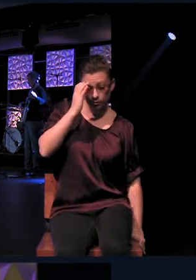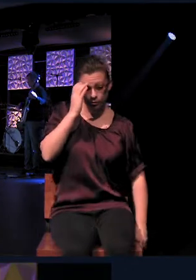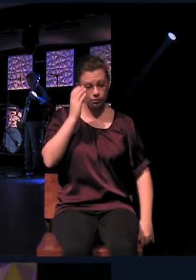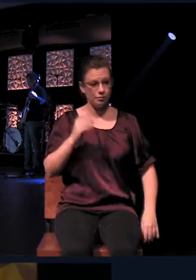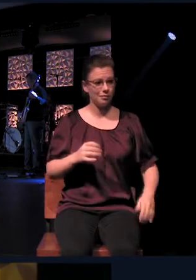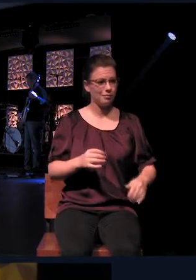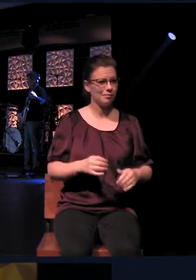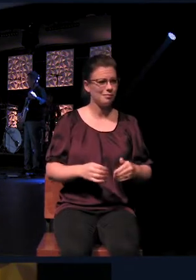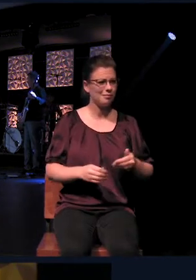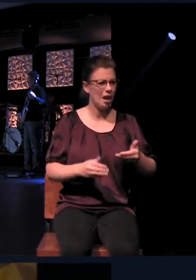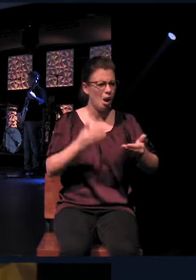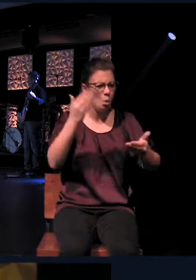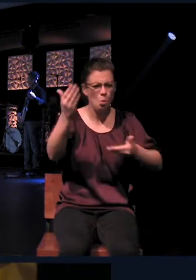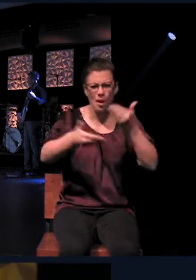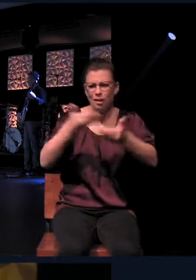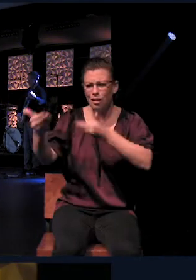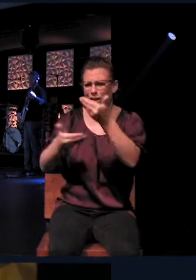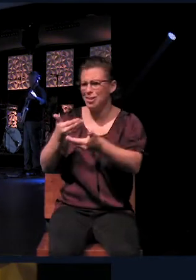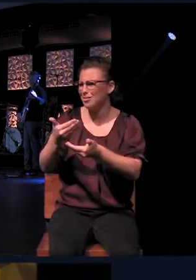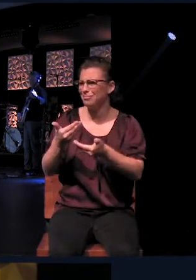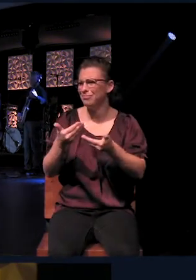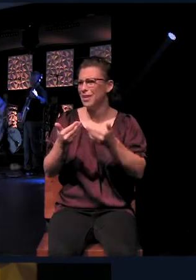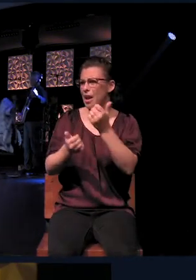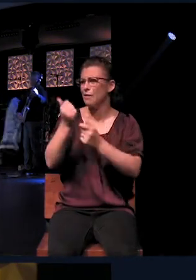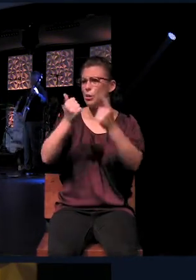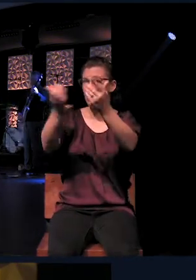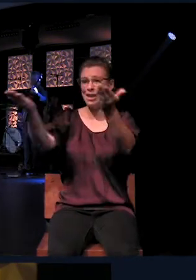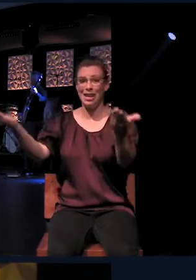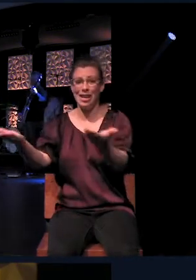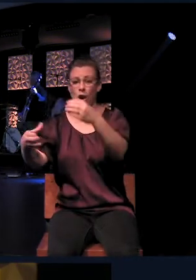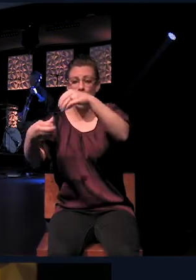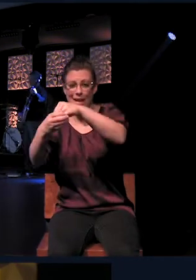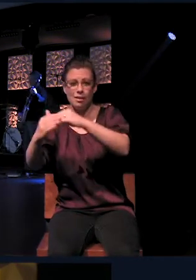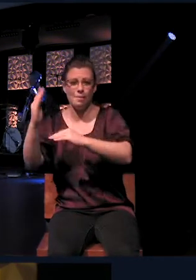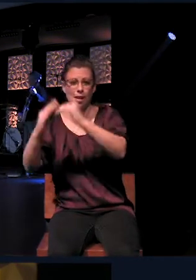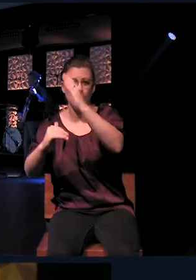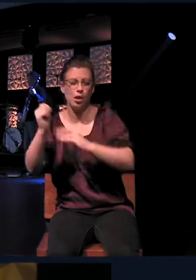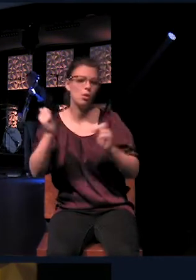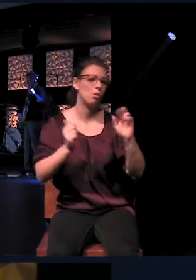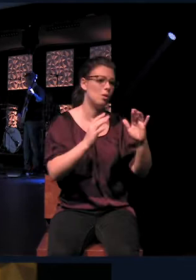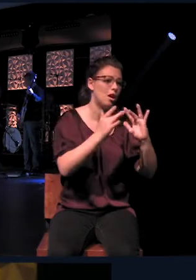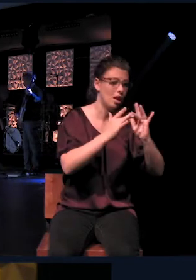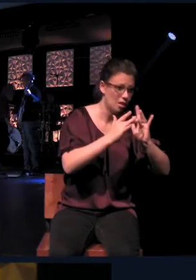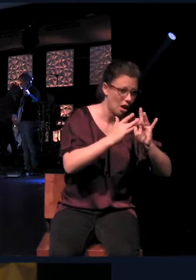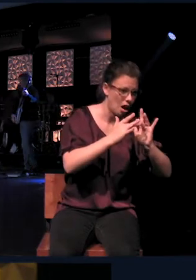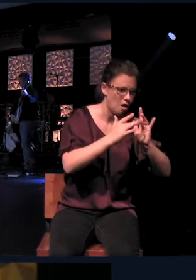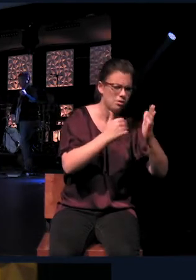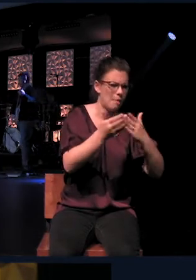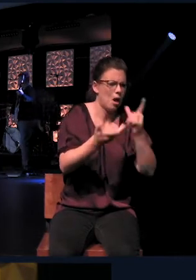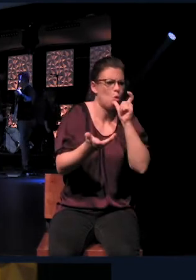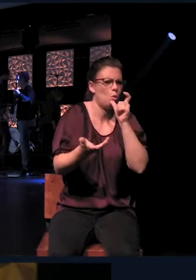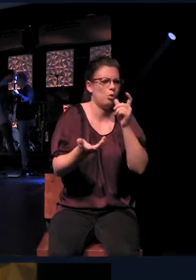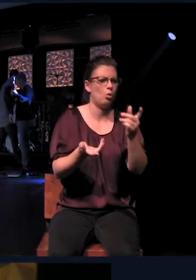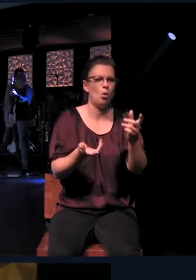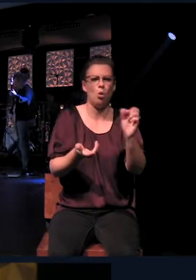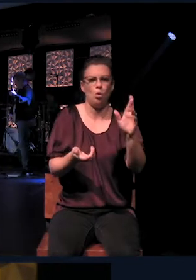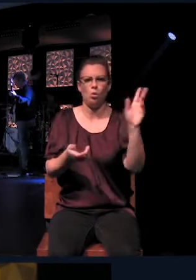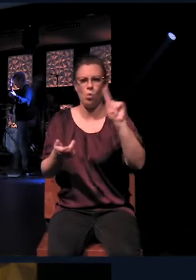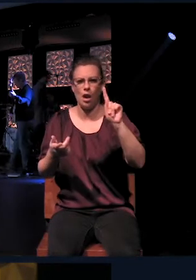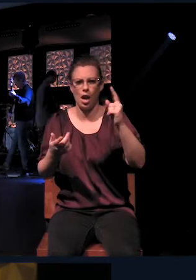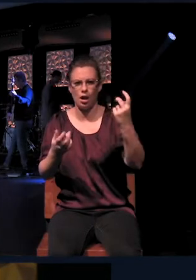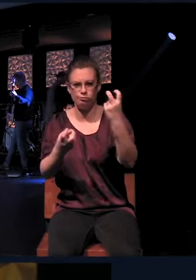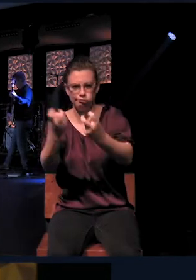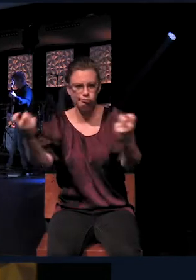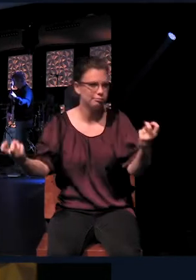Welcome to all of you, those of you that are here in the house this morning, those of you that are watching online, anywhere you are in the world, whether it's